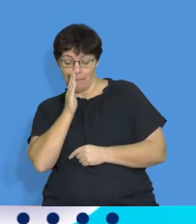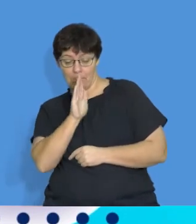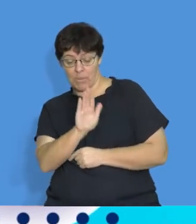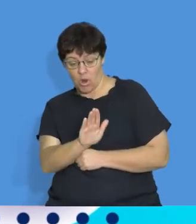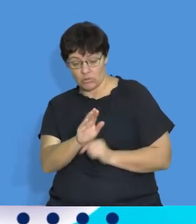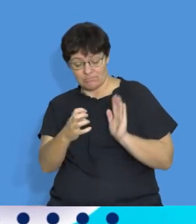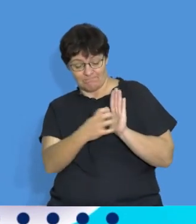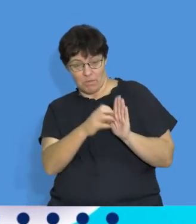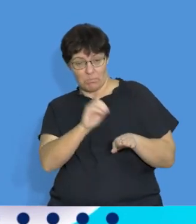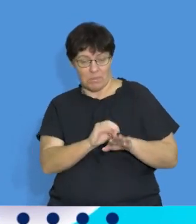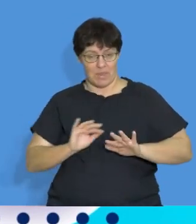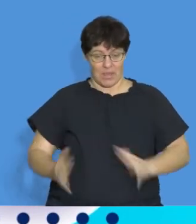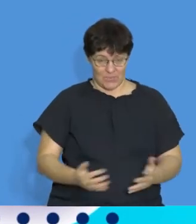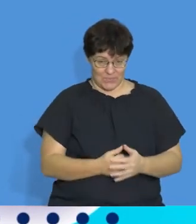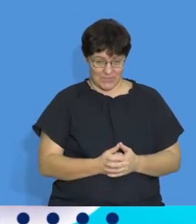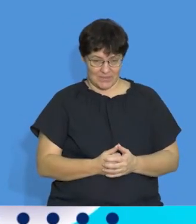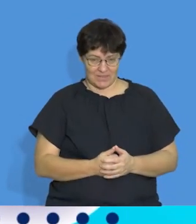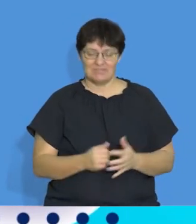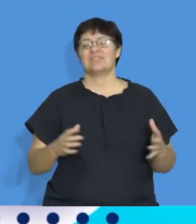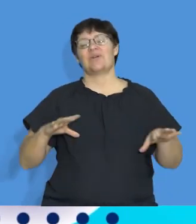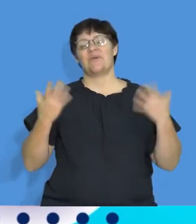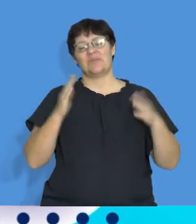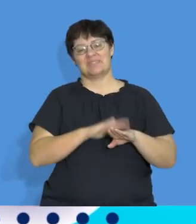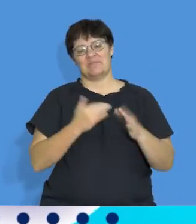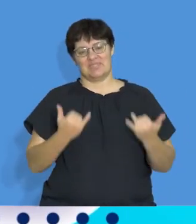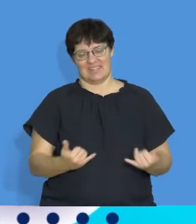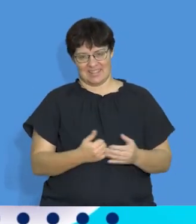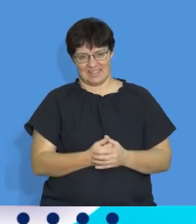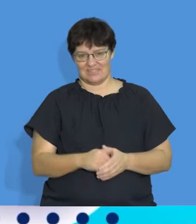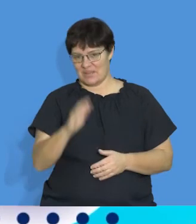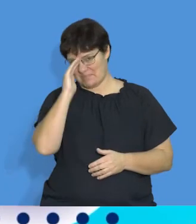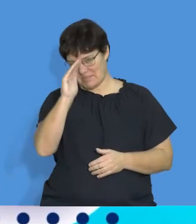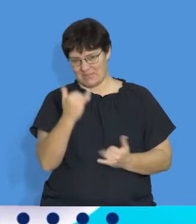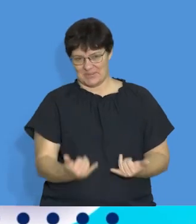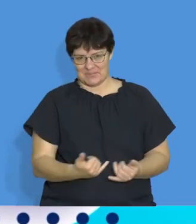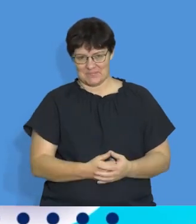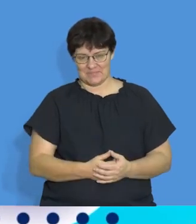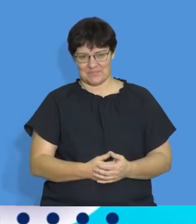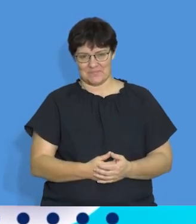circuit problems. Having said that, that's all the time we had for today. It's bye-bye for now.